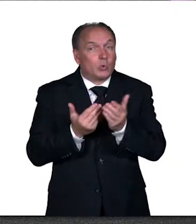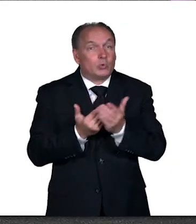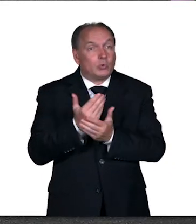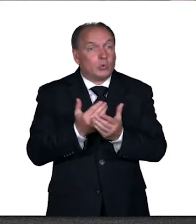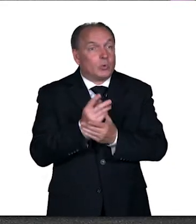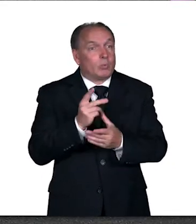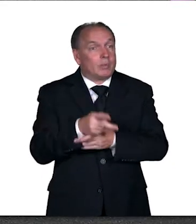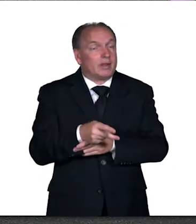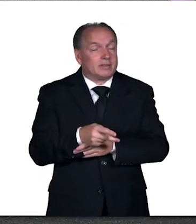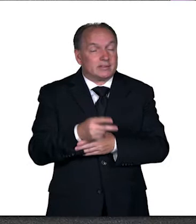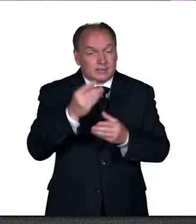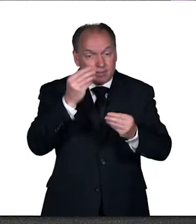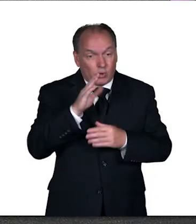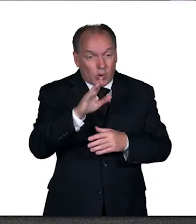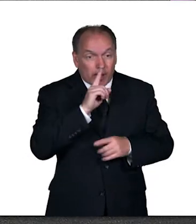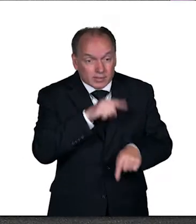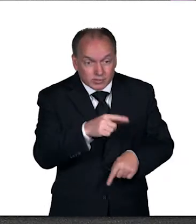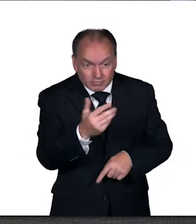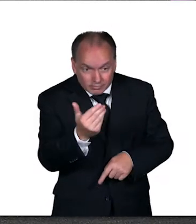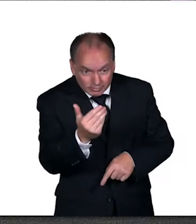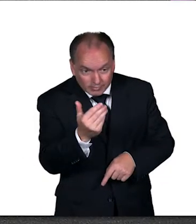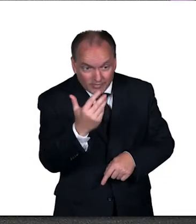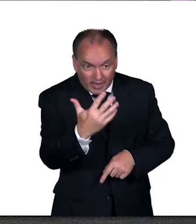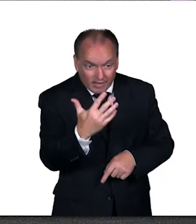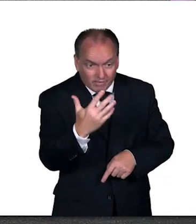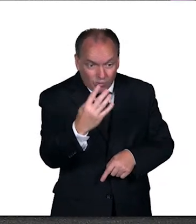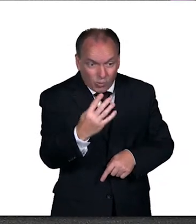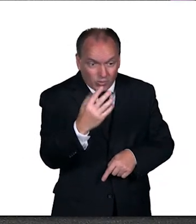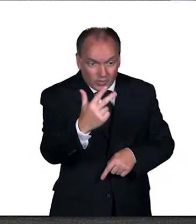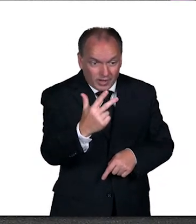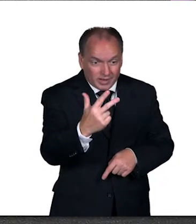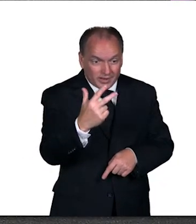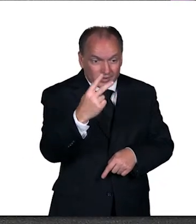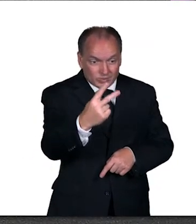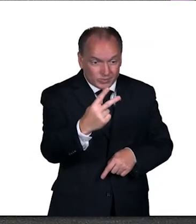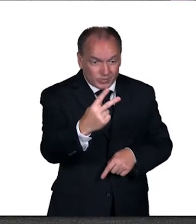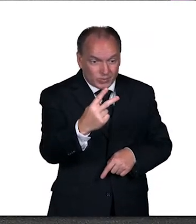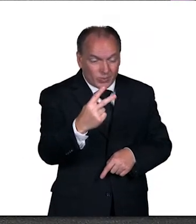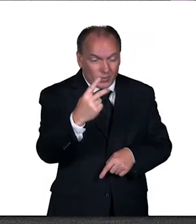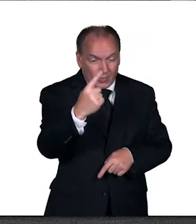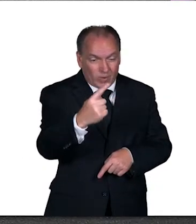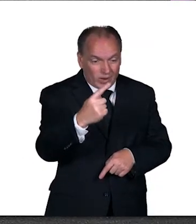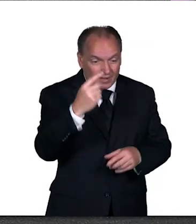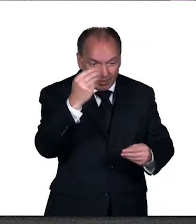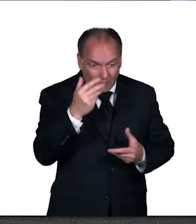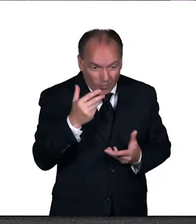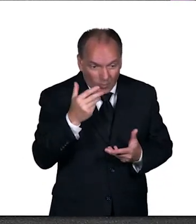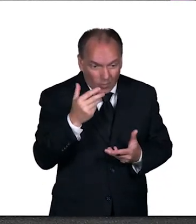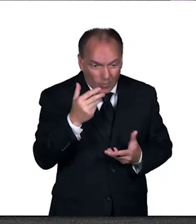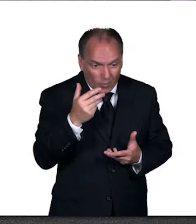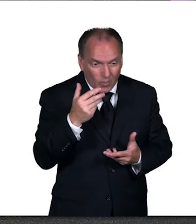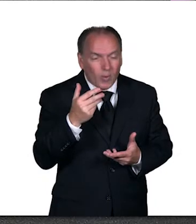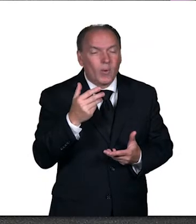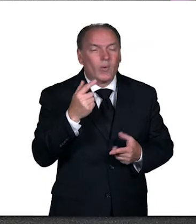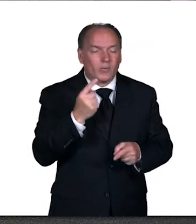plants. Okay, shout your answer out in 5, 4, 3, 2, 1.